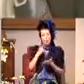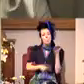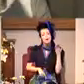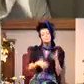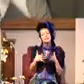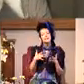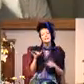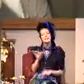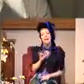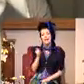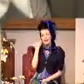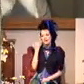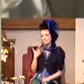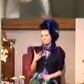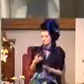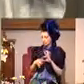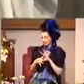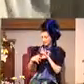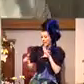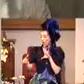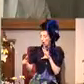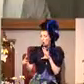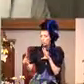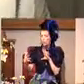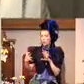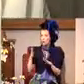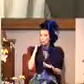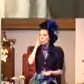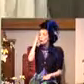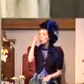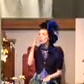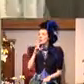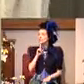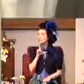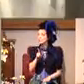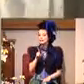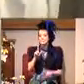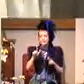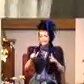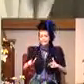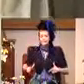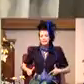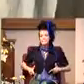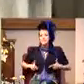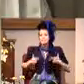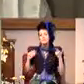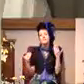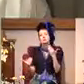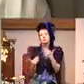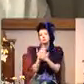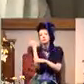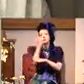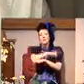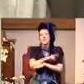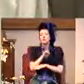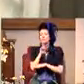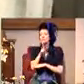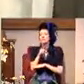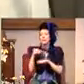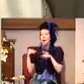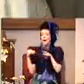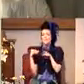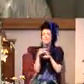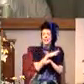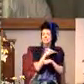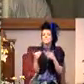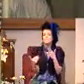weren't a part of me. Would I be able to survive? Would I be able to really live into this new day? Would I really be able to be effective in